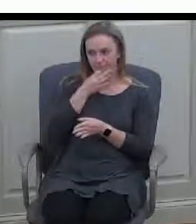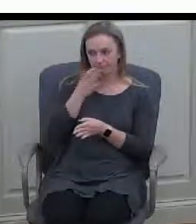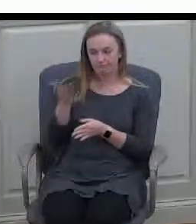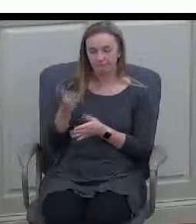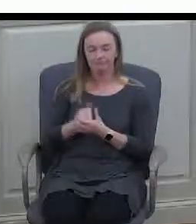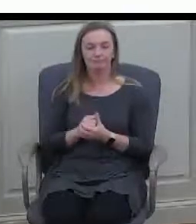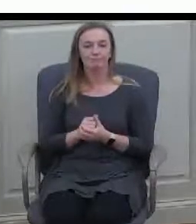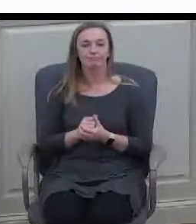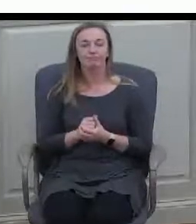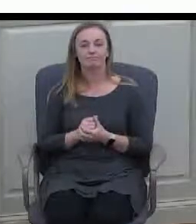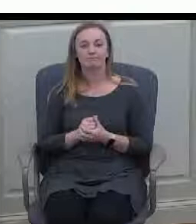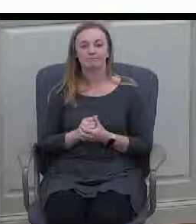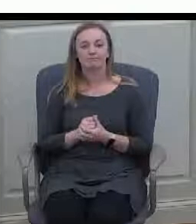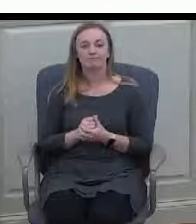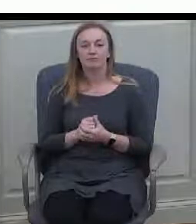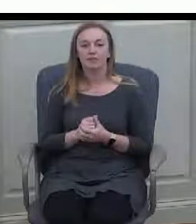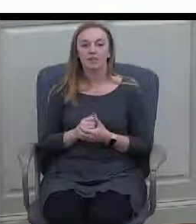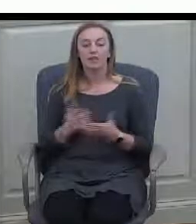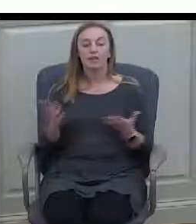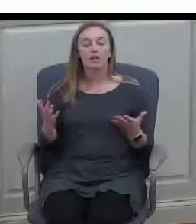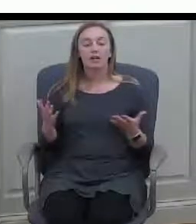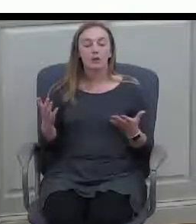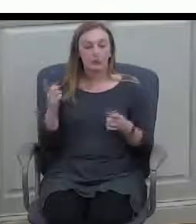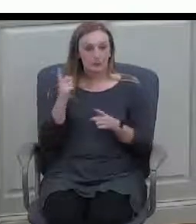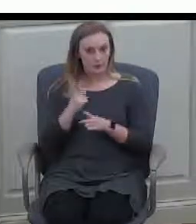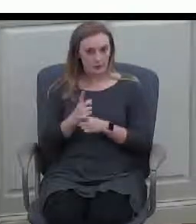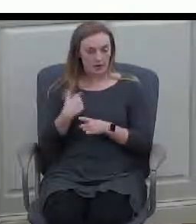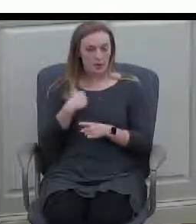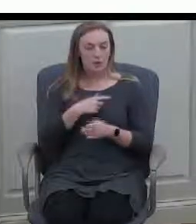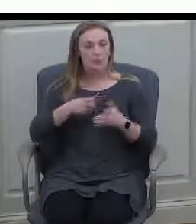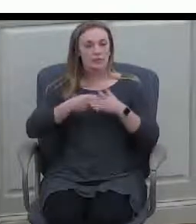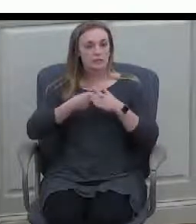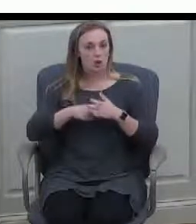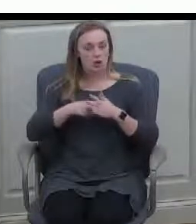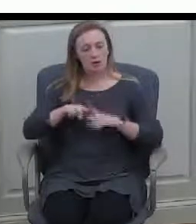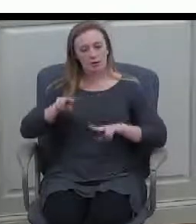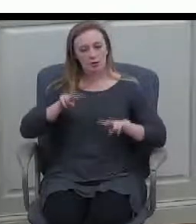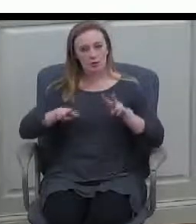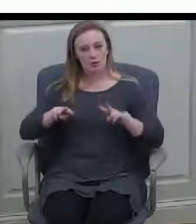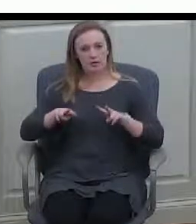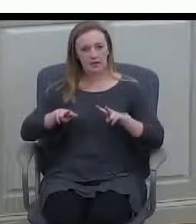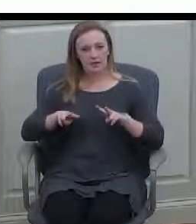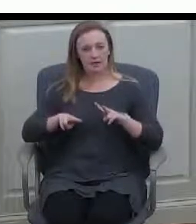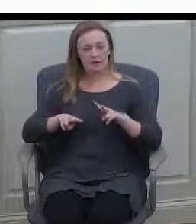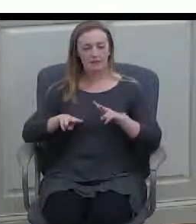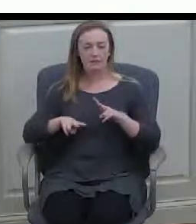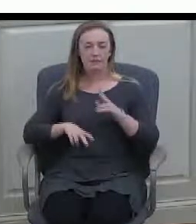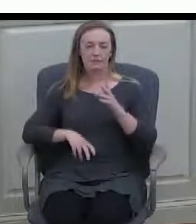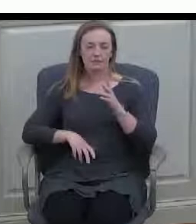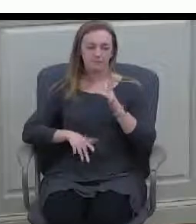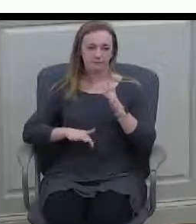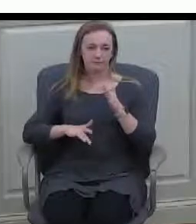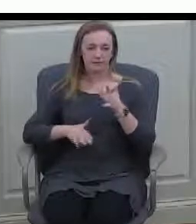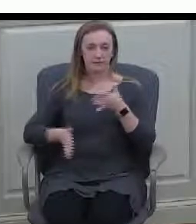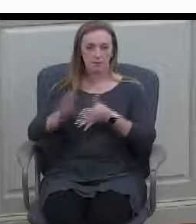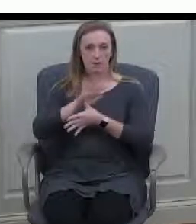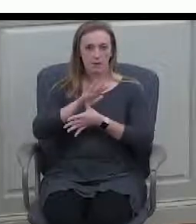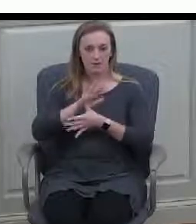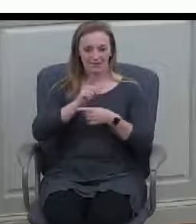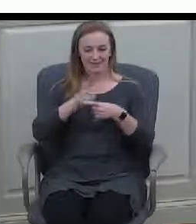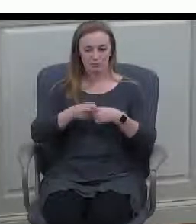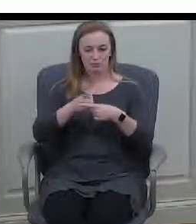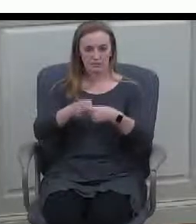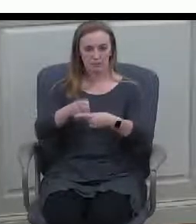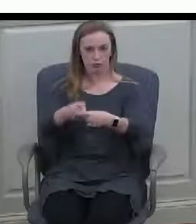butter. Right. So we started by looking at the primary intersections of these 3 blocks and